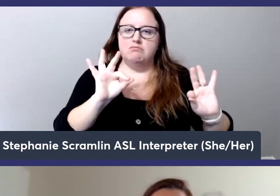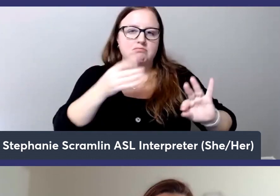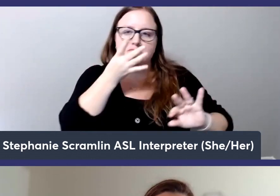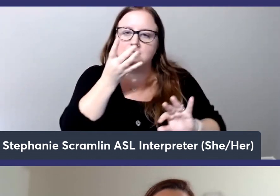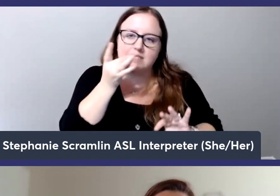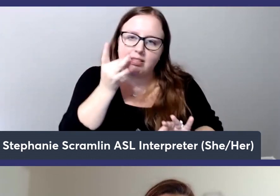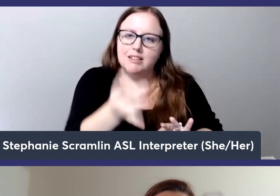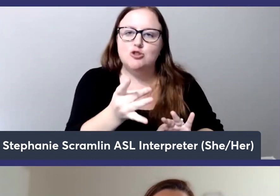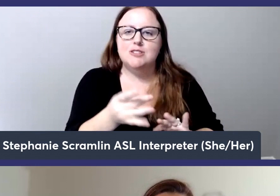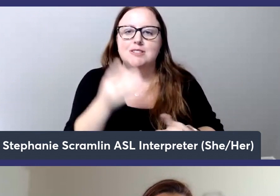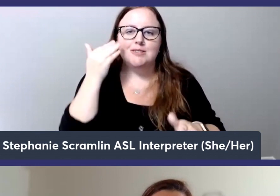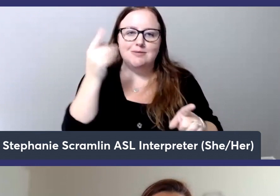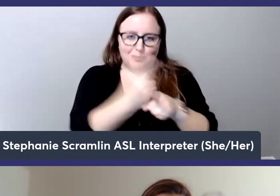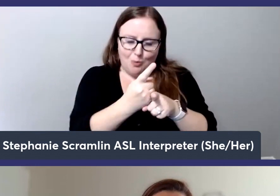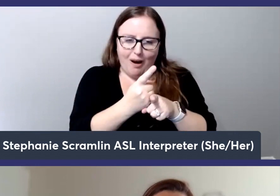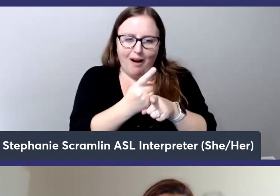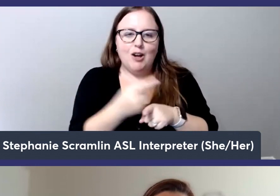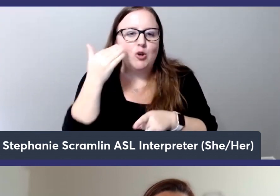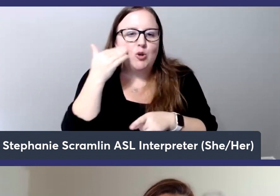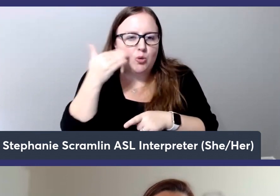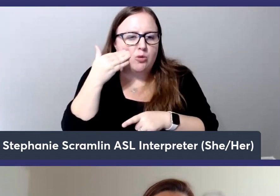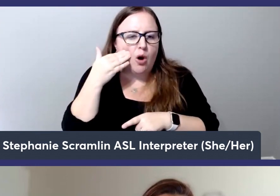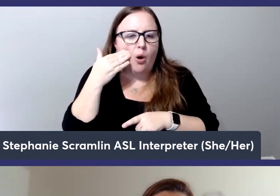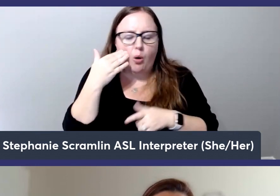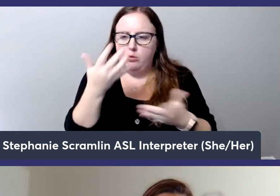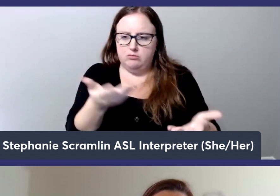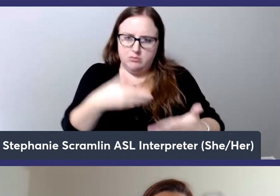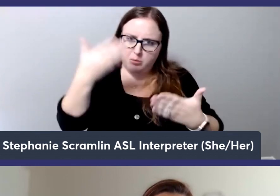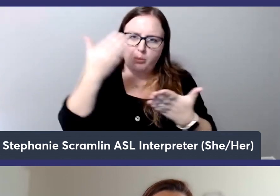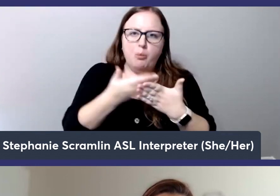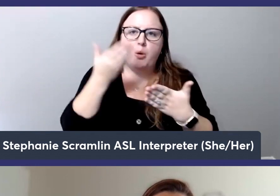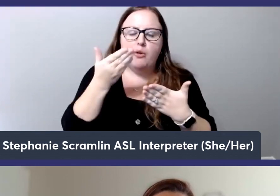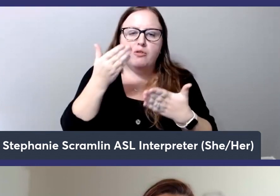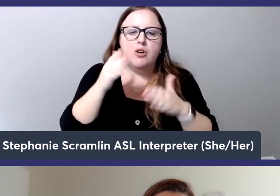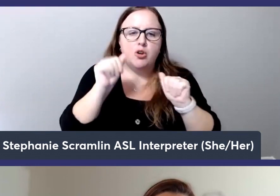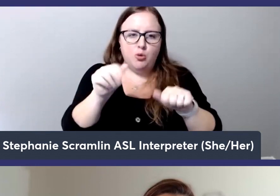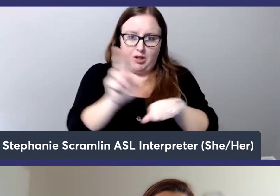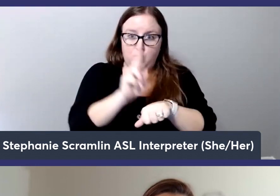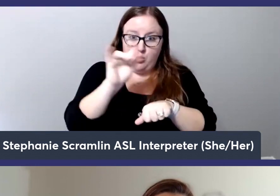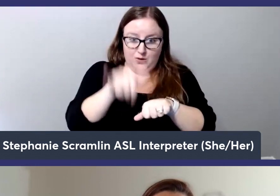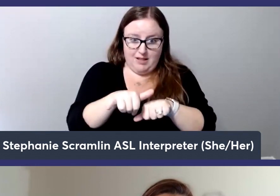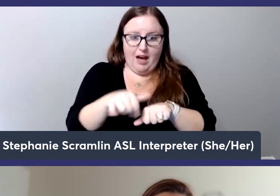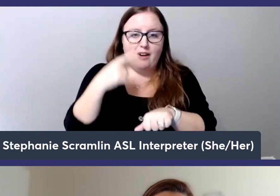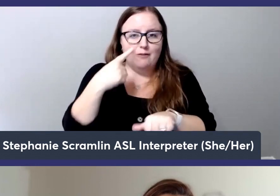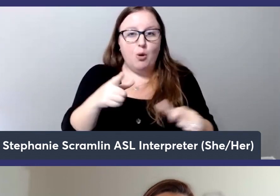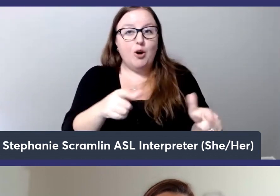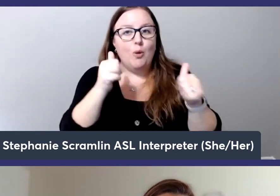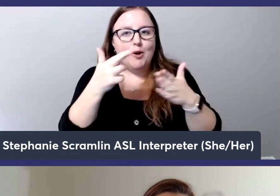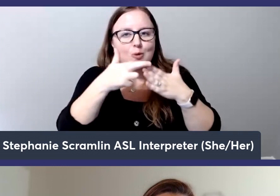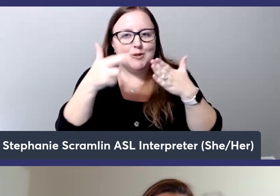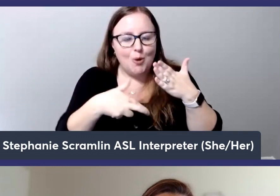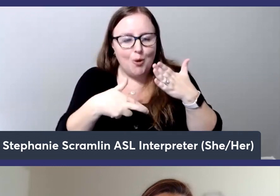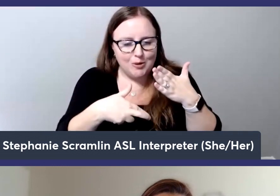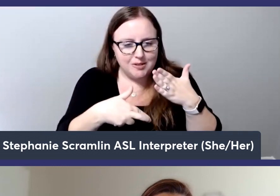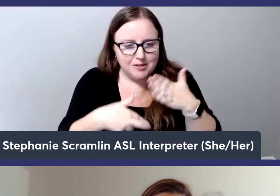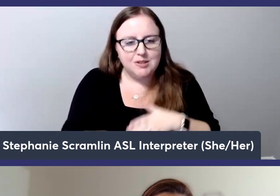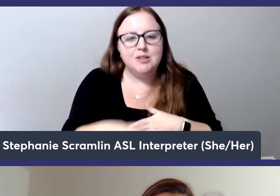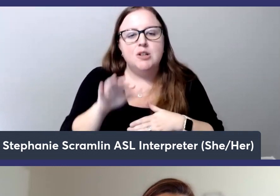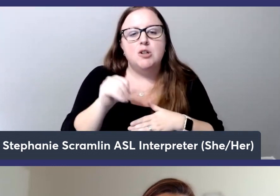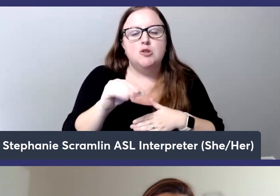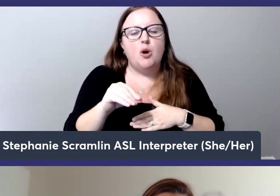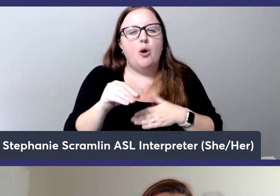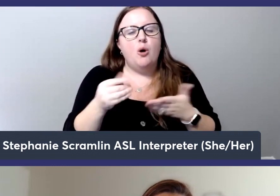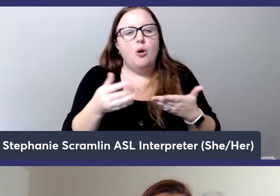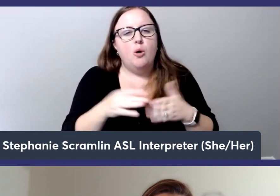That exploit it's an evidence that you can exploit that to get a quick reward. So there is always this conflict